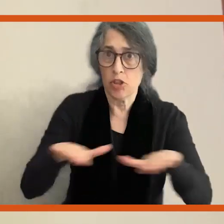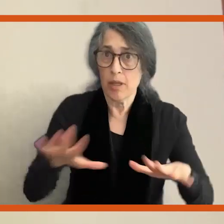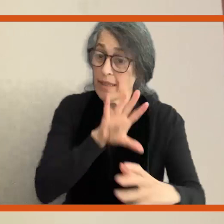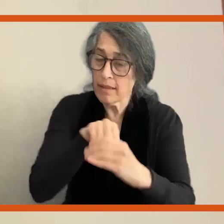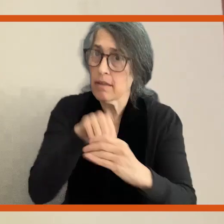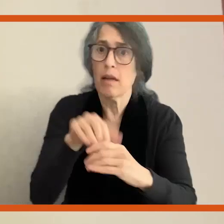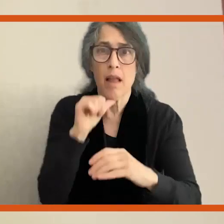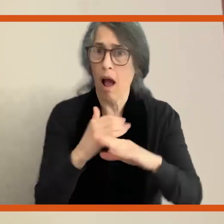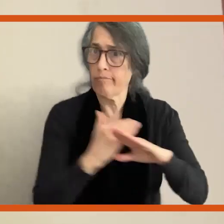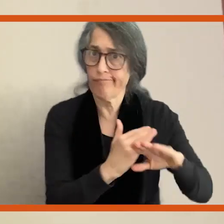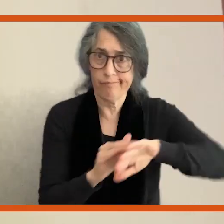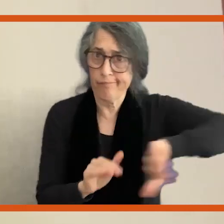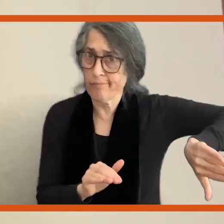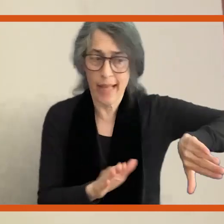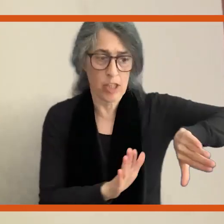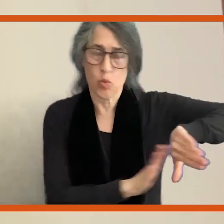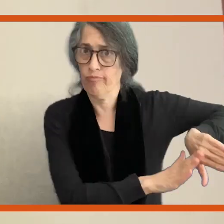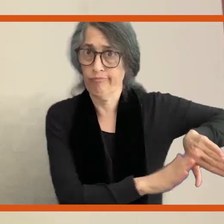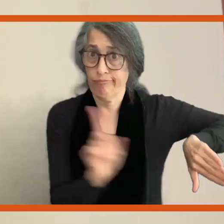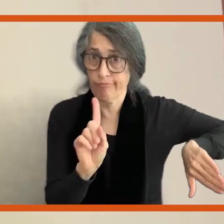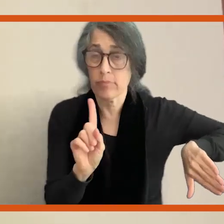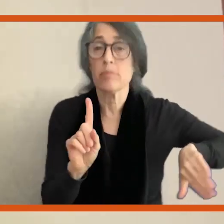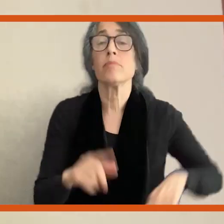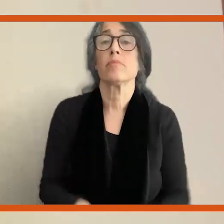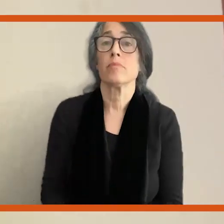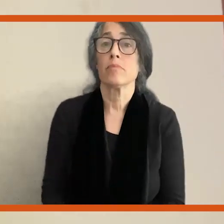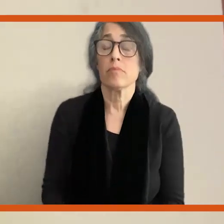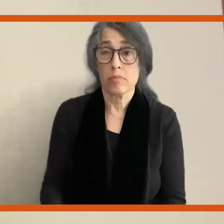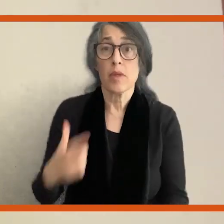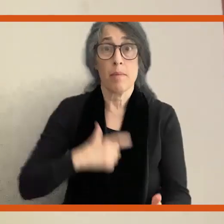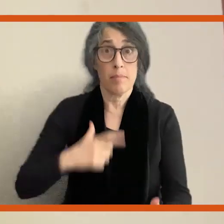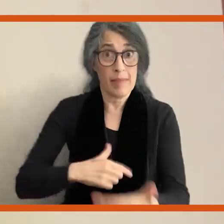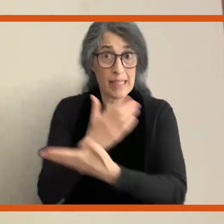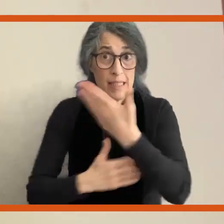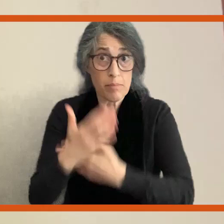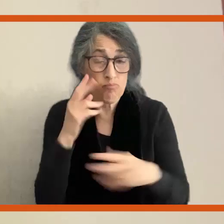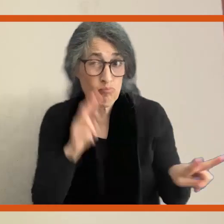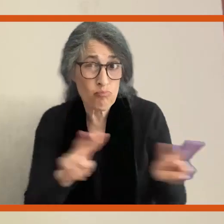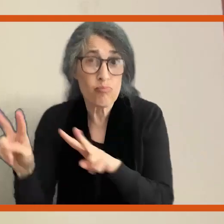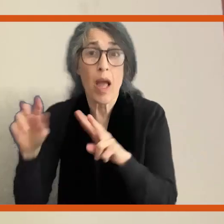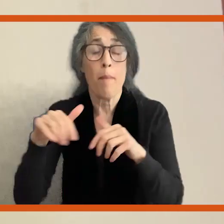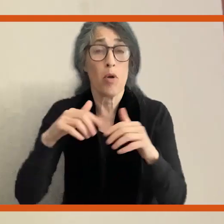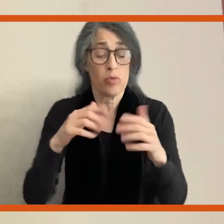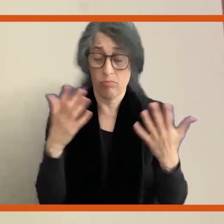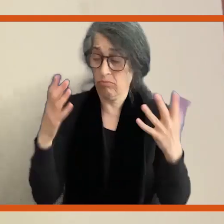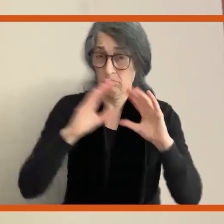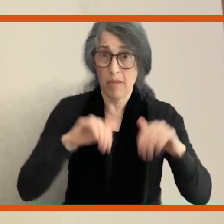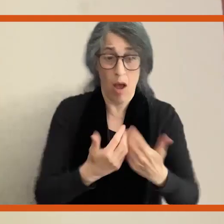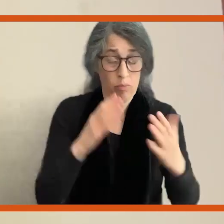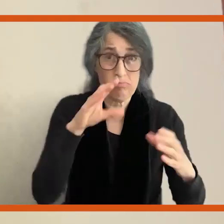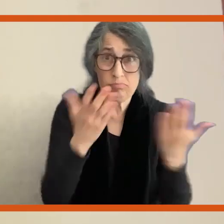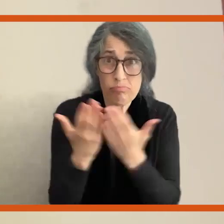accountability mechanisms in order to monitor exclusion, school registration, and completion of